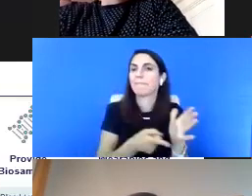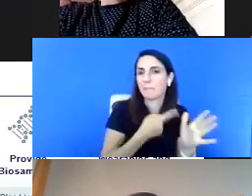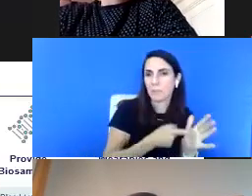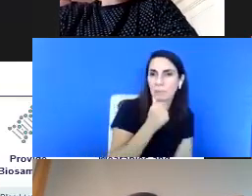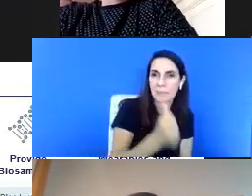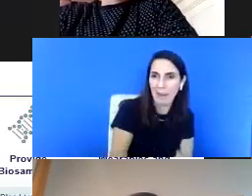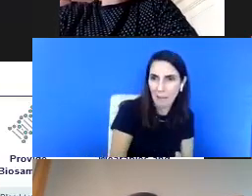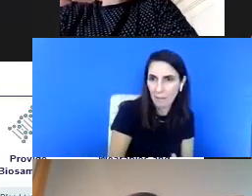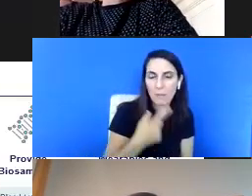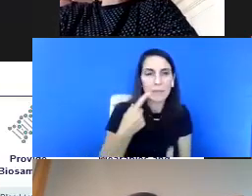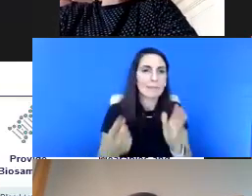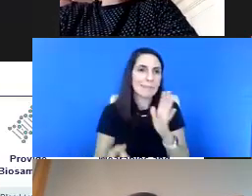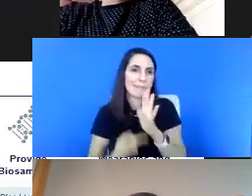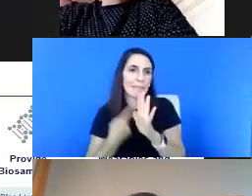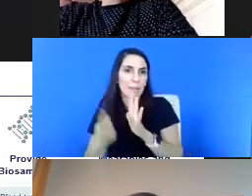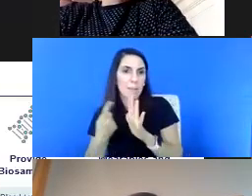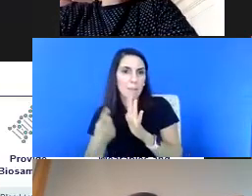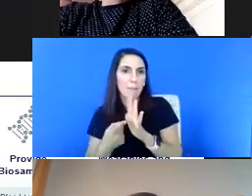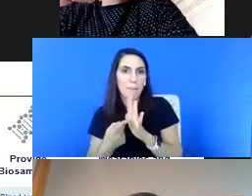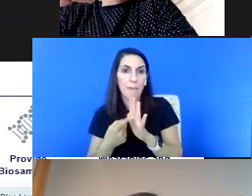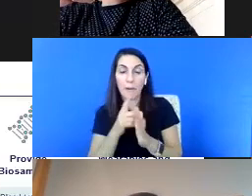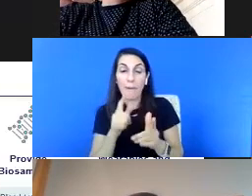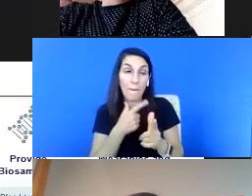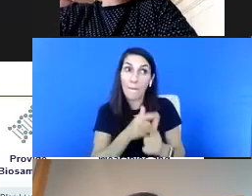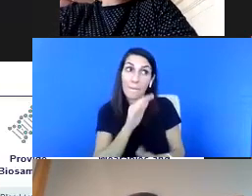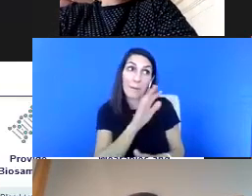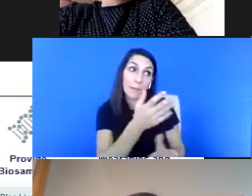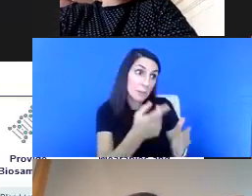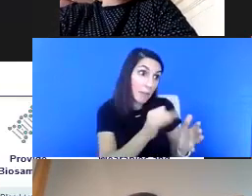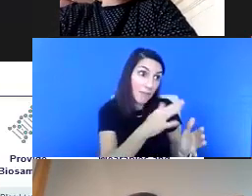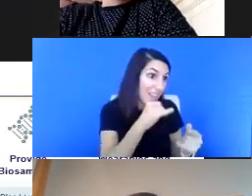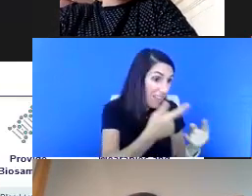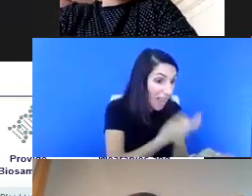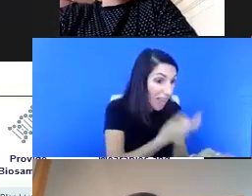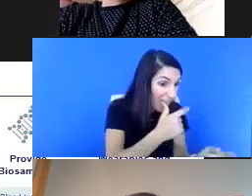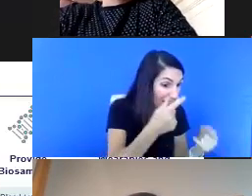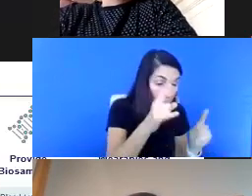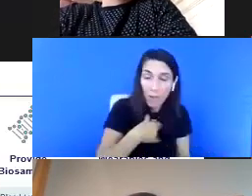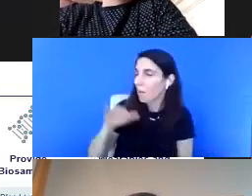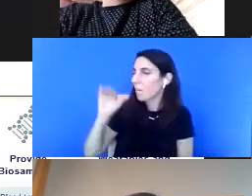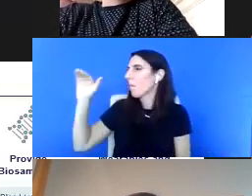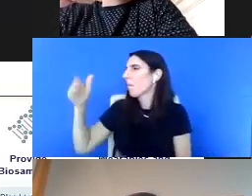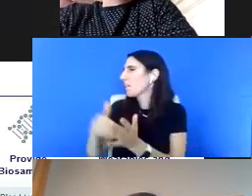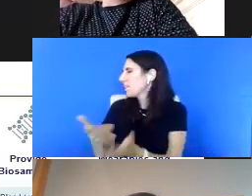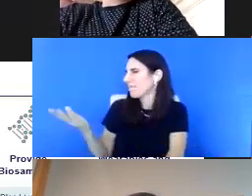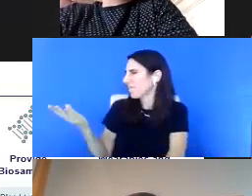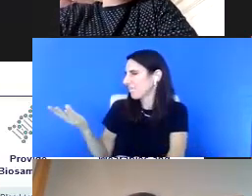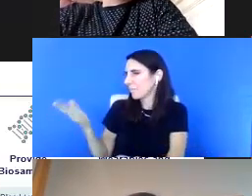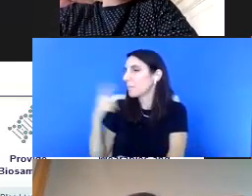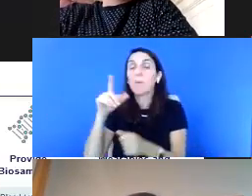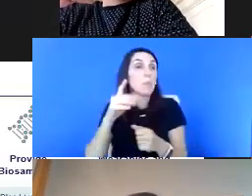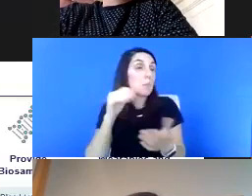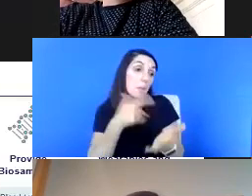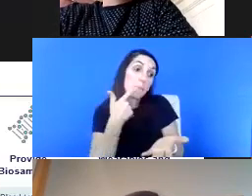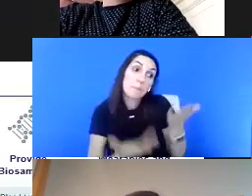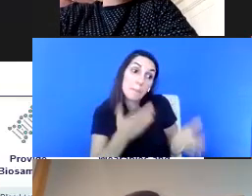doesn't. Sometimes, and then you have to go back to the doctor, and the doctor says, well, let's try and increase the dosage. Or they may say, let's try a